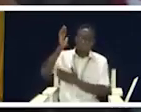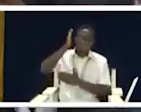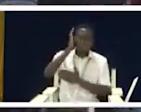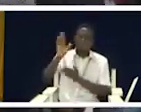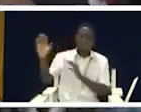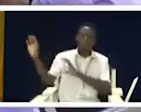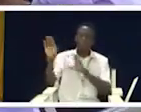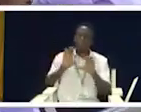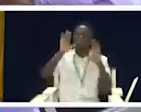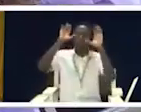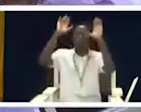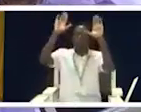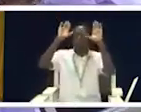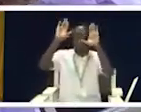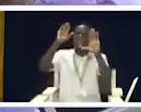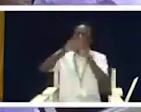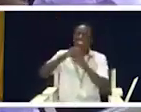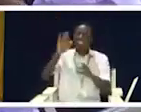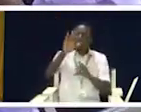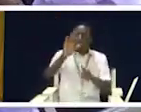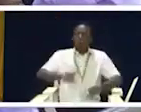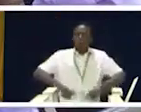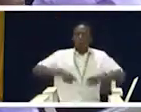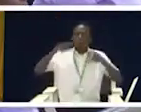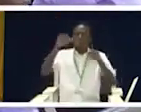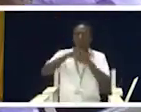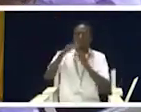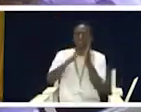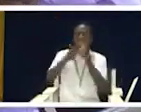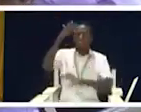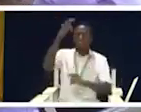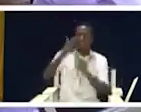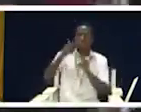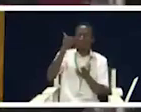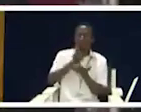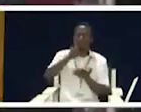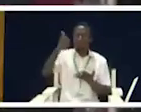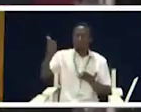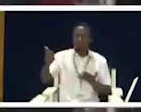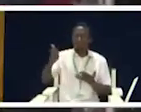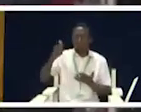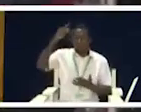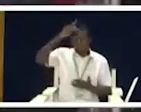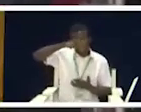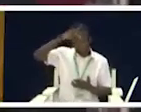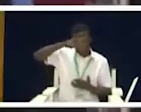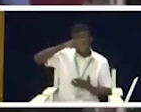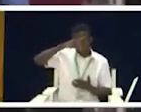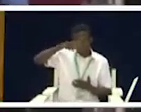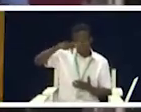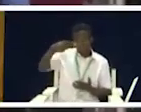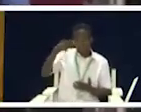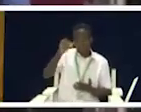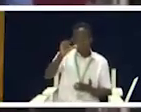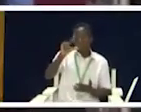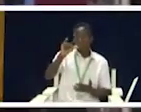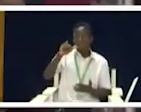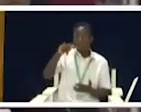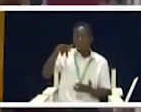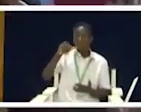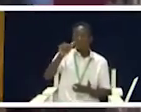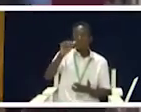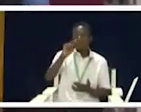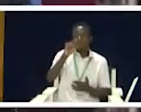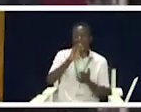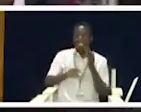wonders in your life. Philippians 2 verse 13. Philippians 2, verse